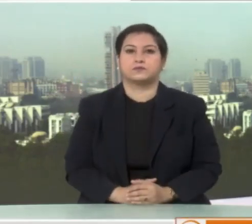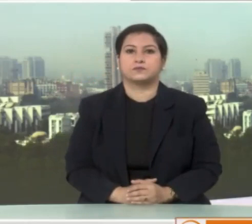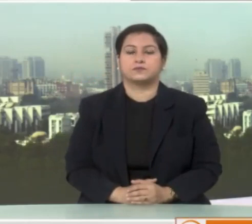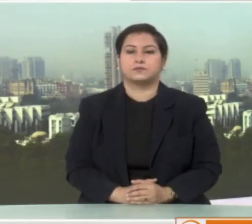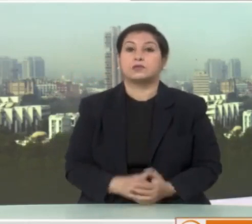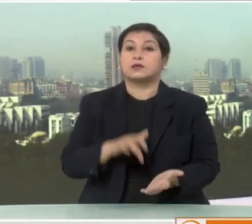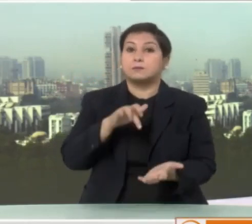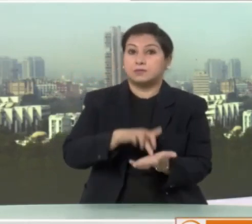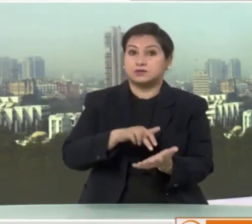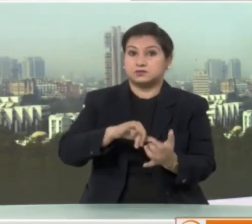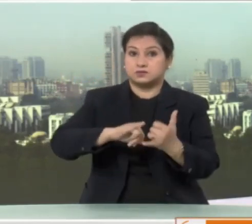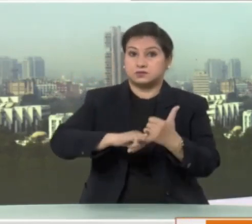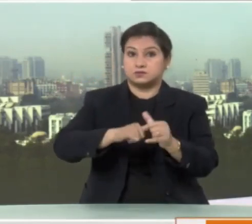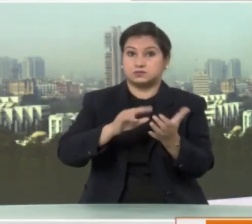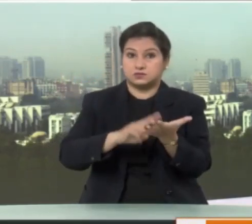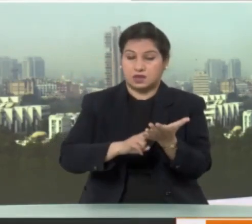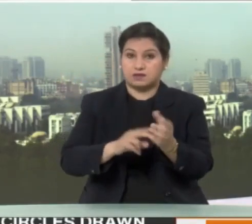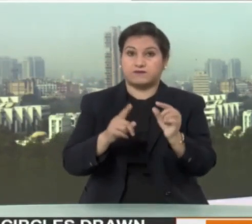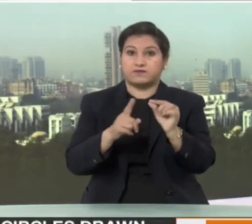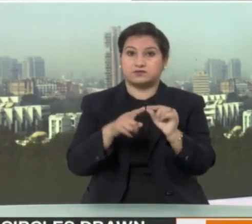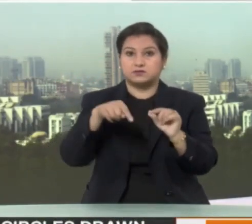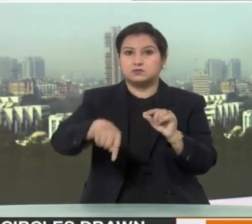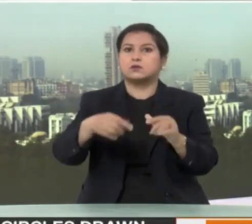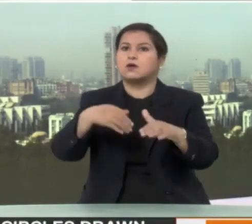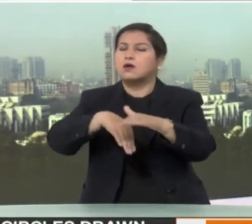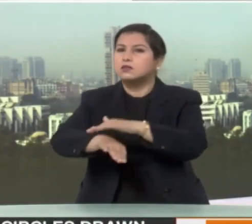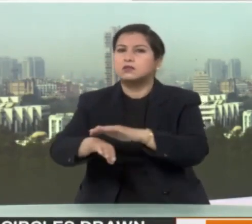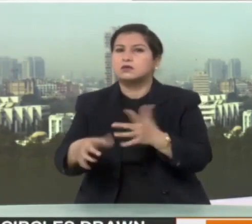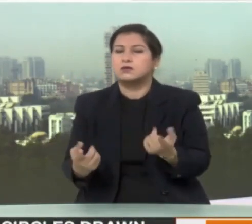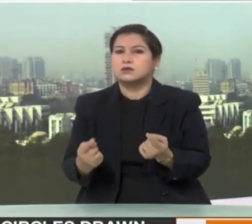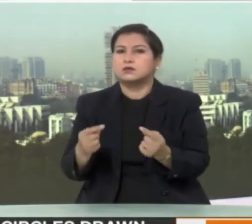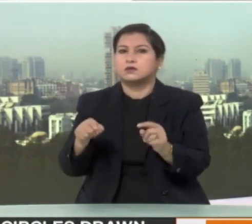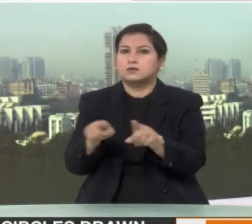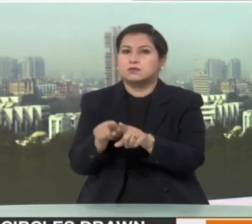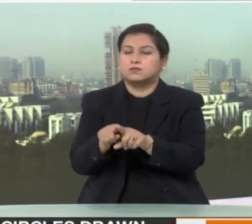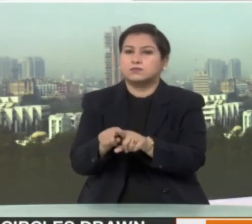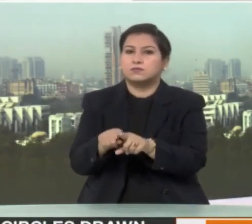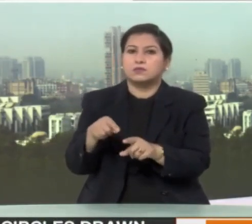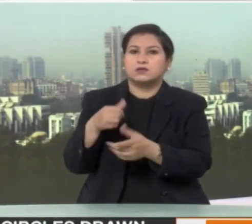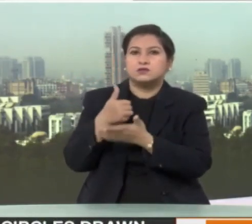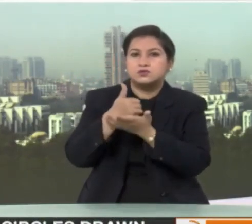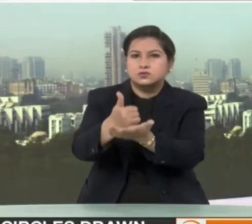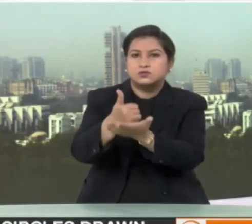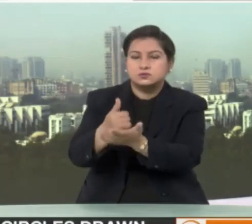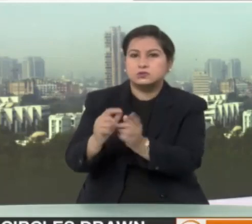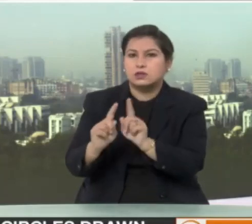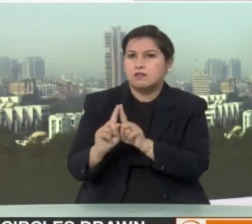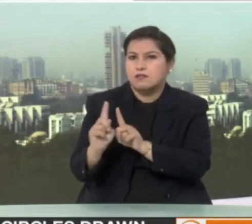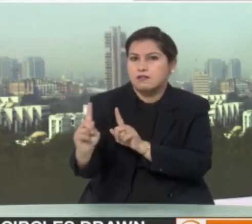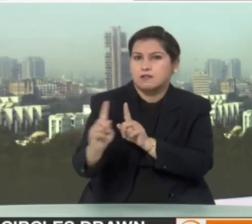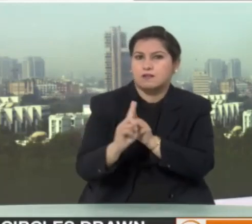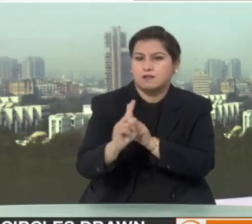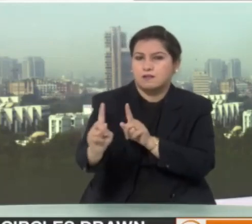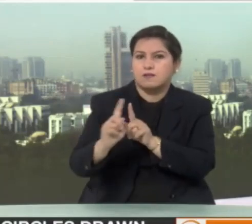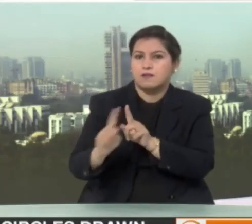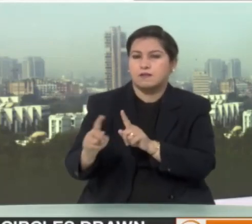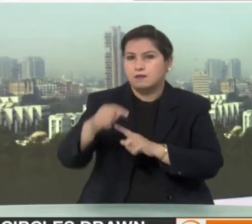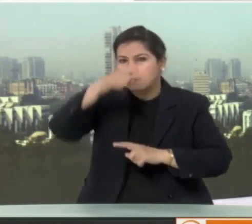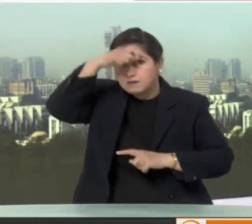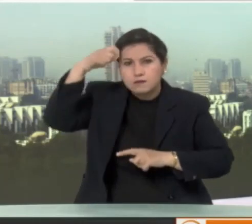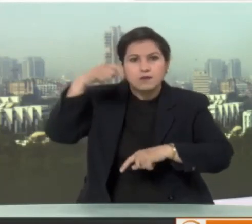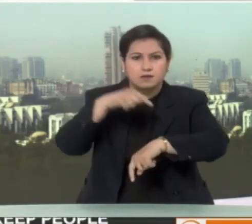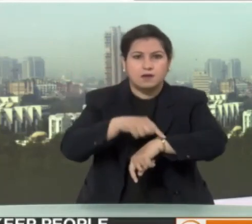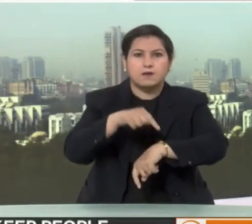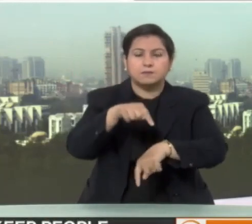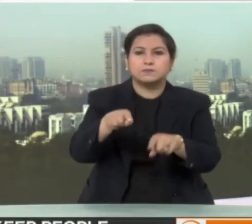San Francisco's Dolores Park got a polka dot makeover to aid social distancing as the summer beckons and